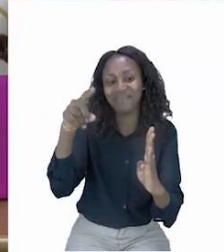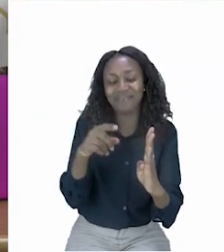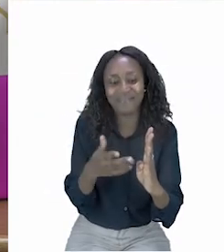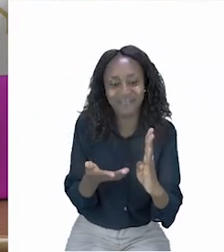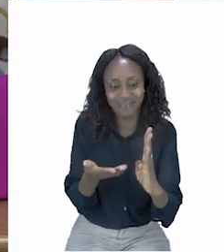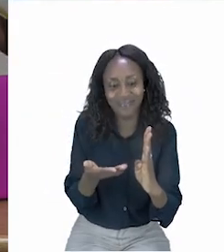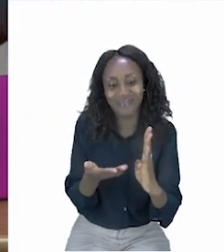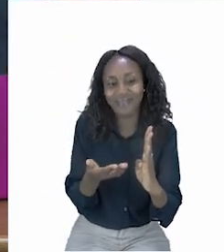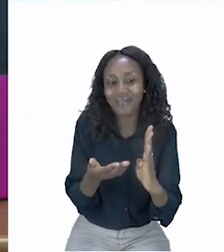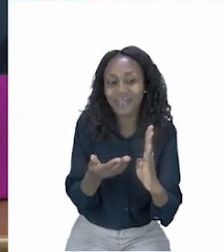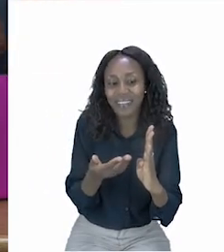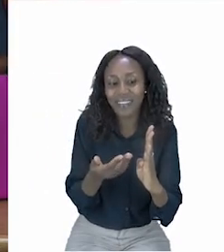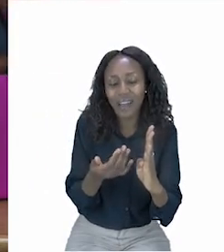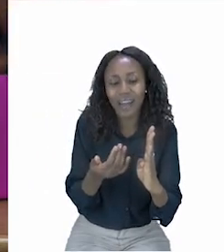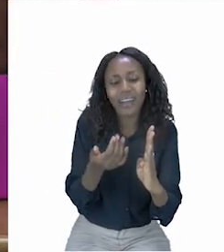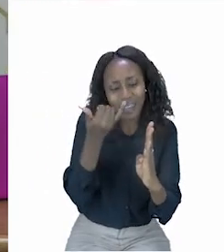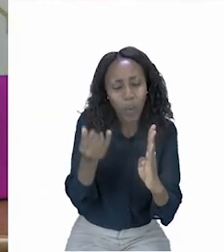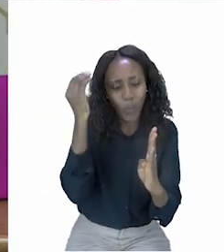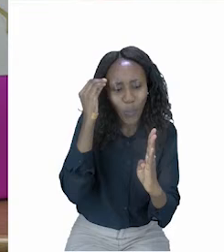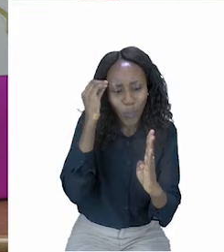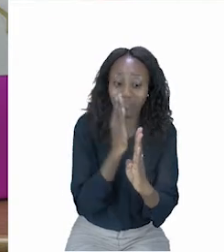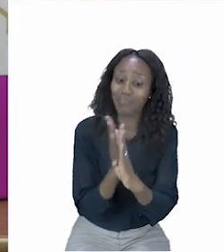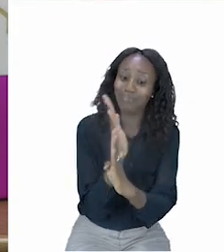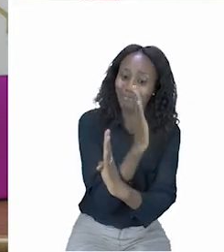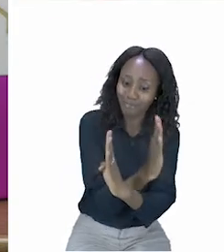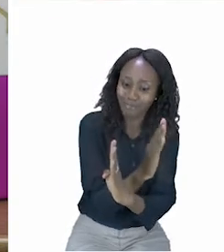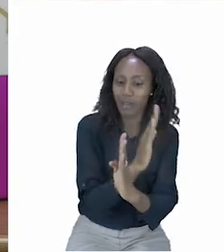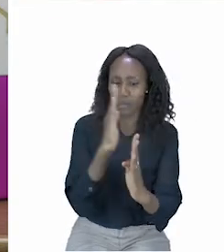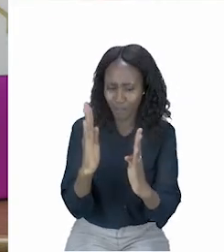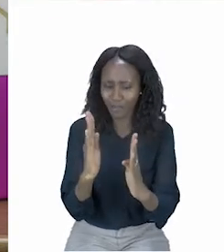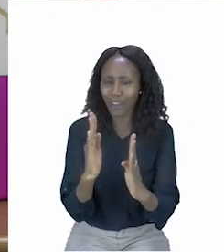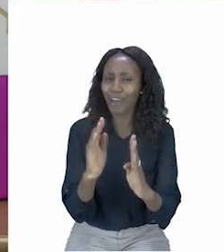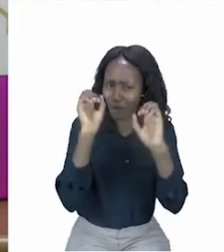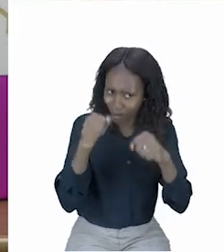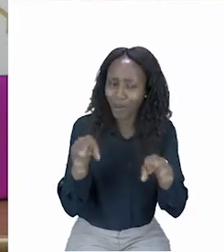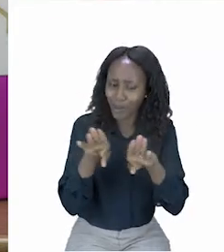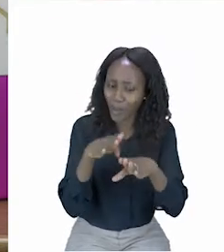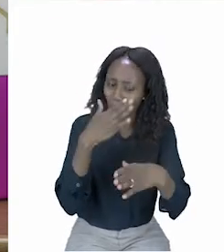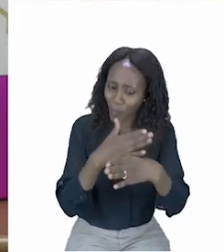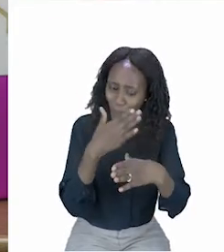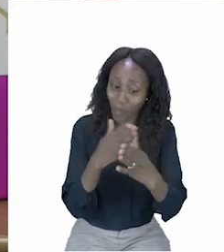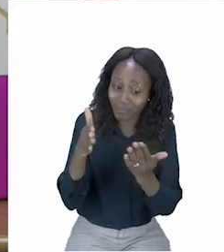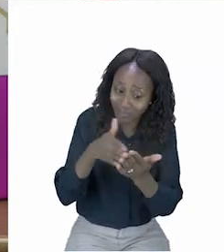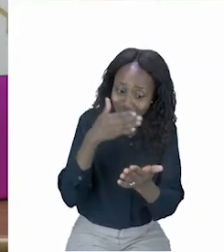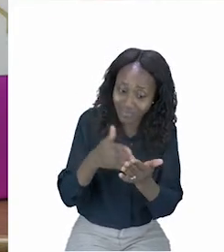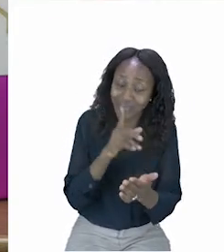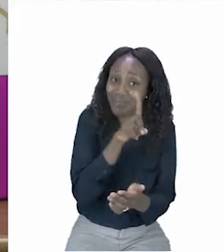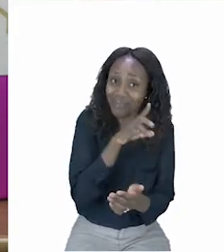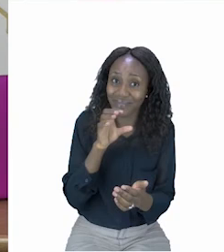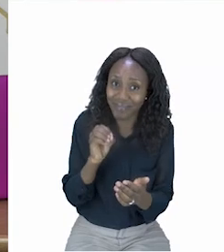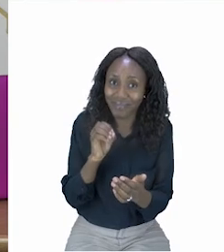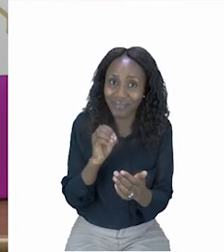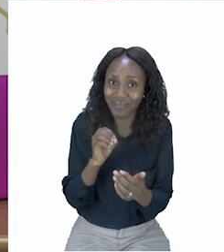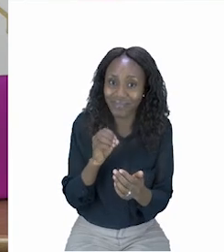19. So, now that you know the difference, I'm sure you'll be able to do your exercise on page 10. Let's take a